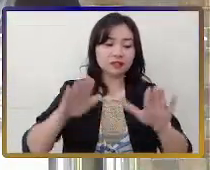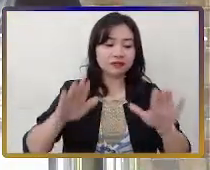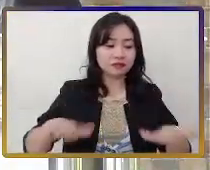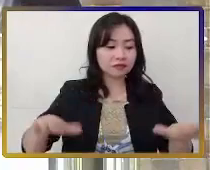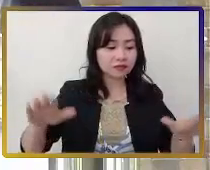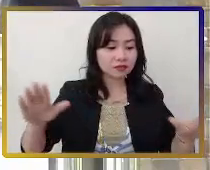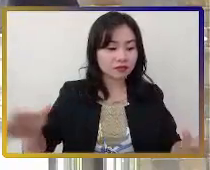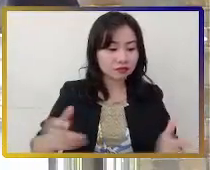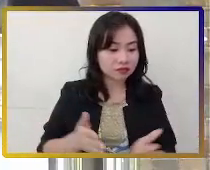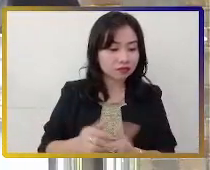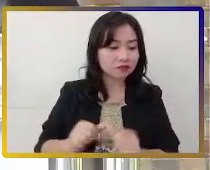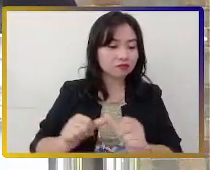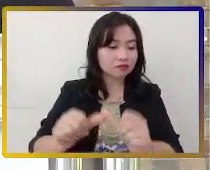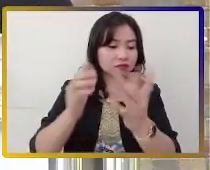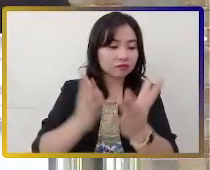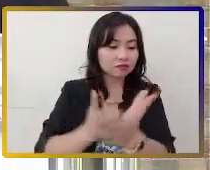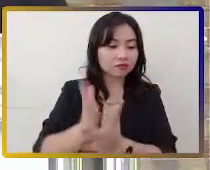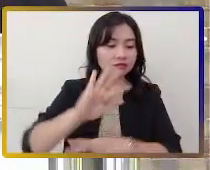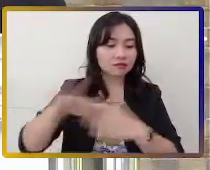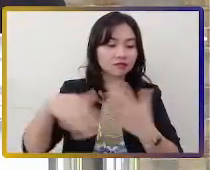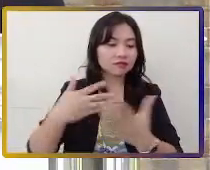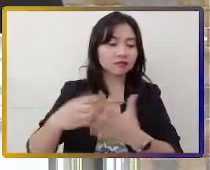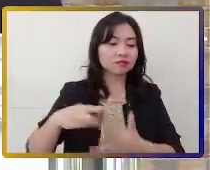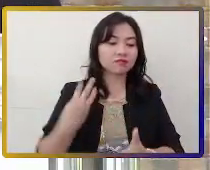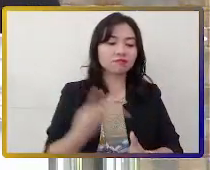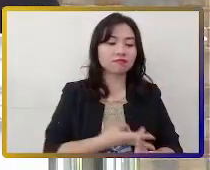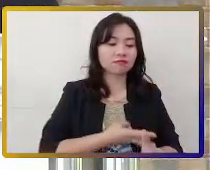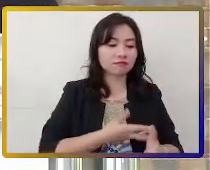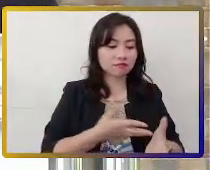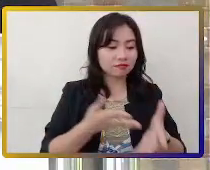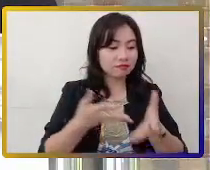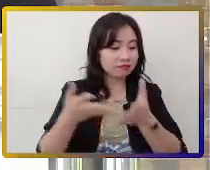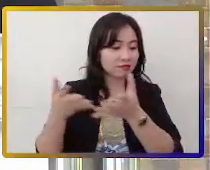Children sift through all we've left